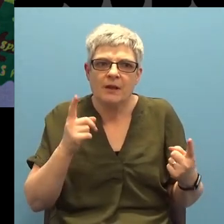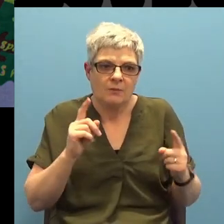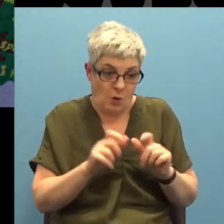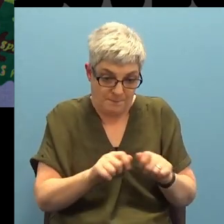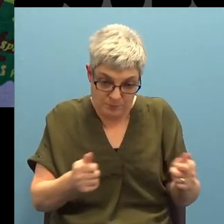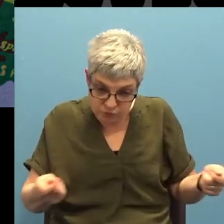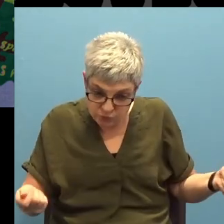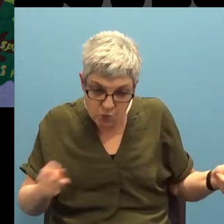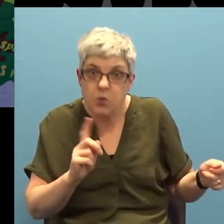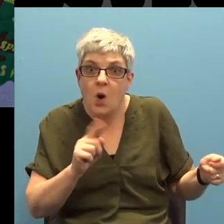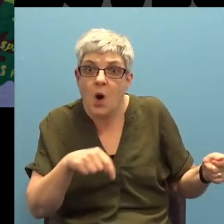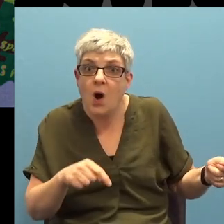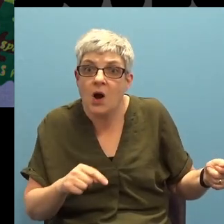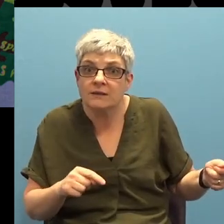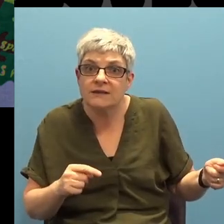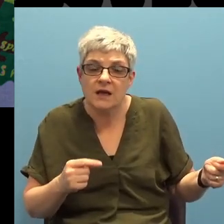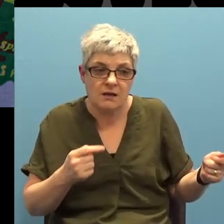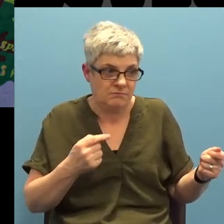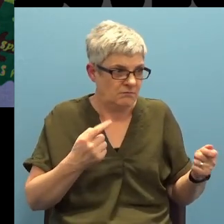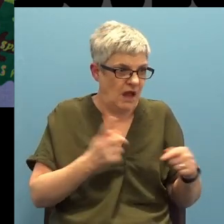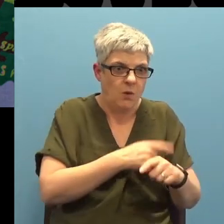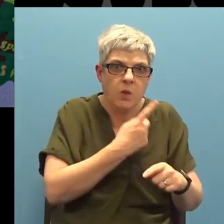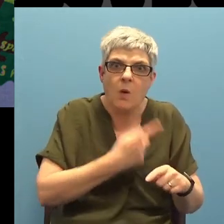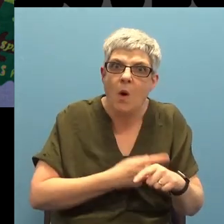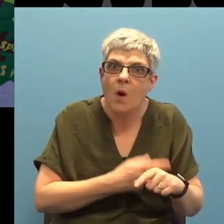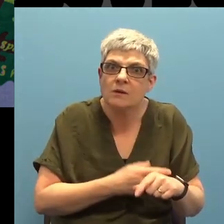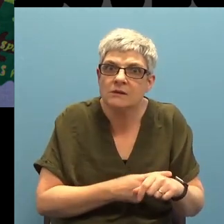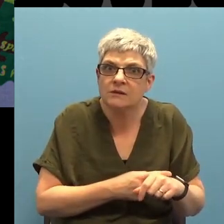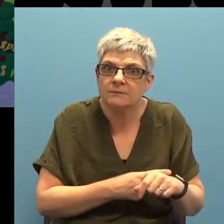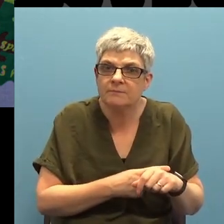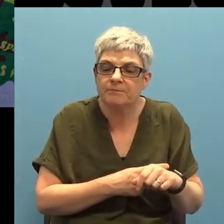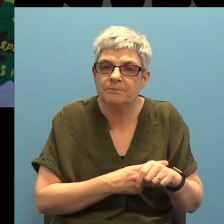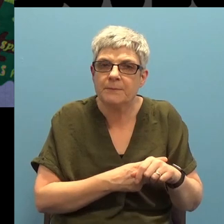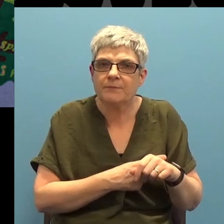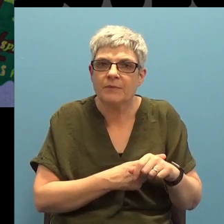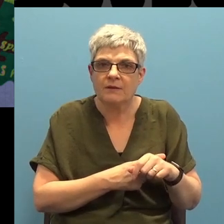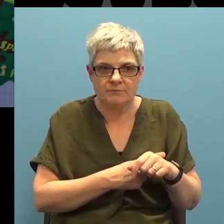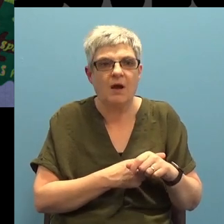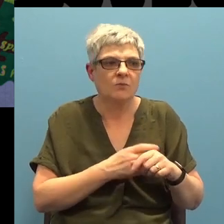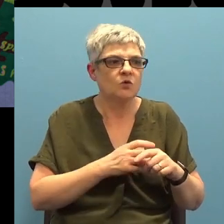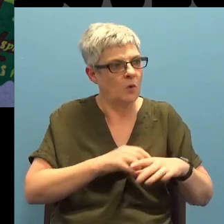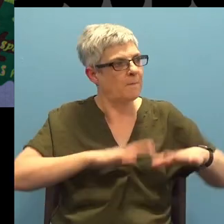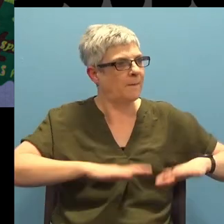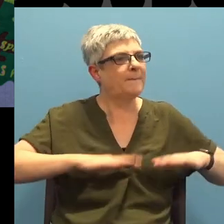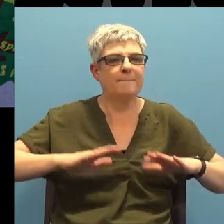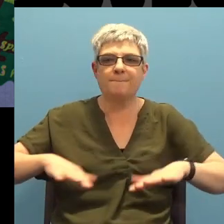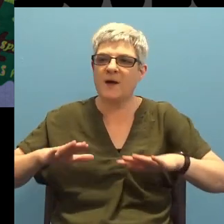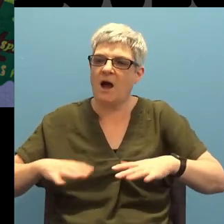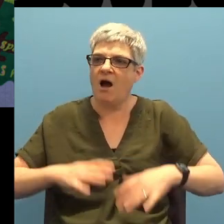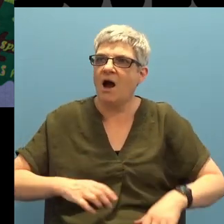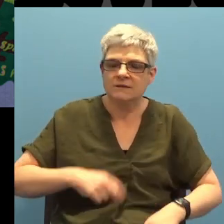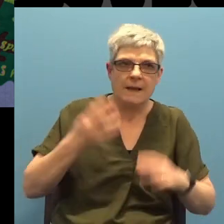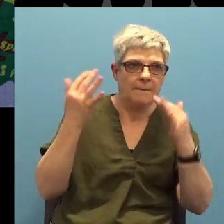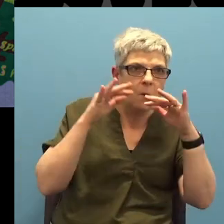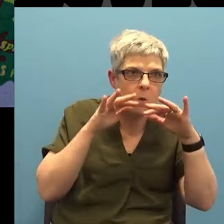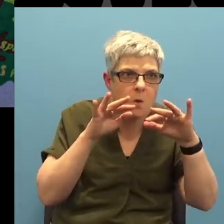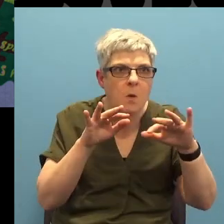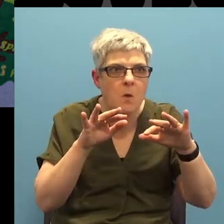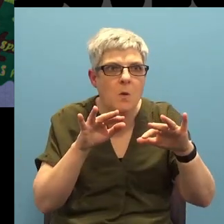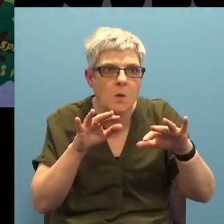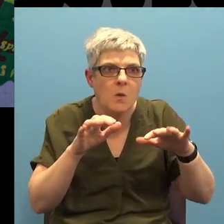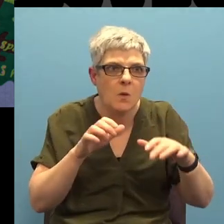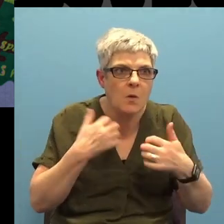scripture will he preach on? How long will it be? And so everyone settles down and fixes their eyes on